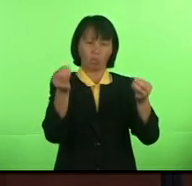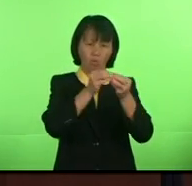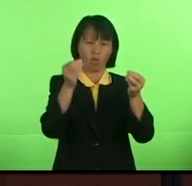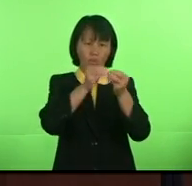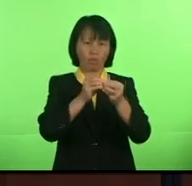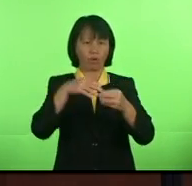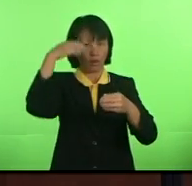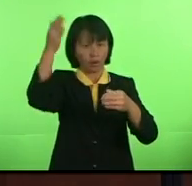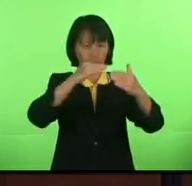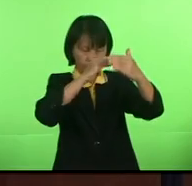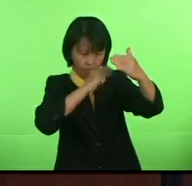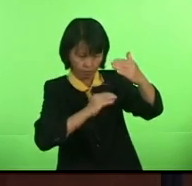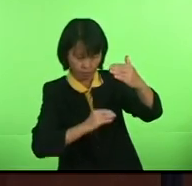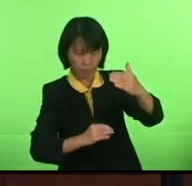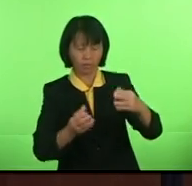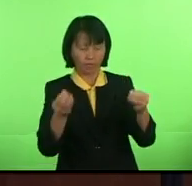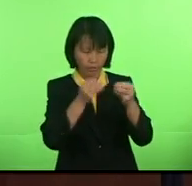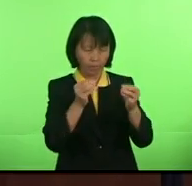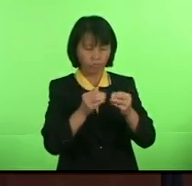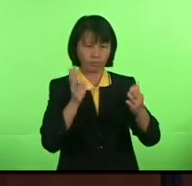coming paragraphs.